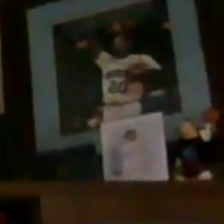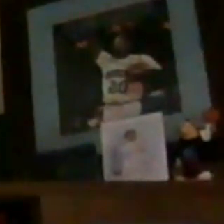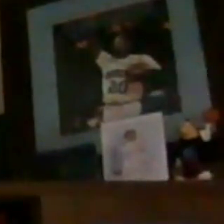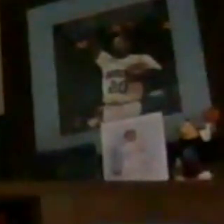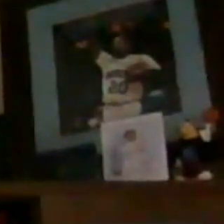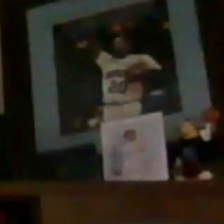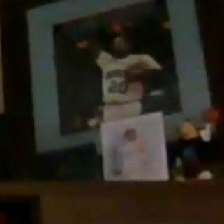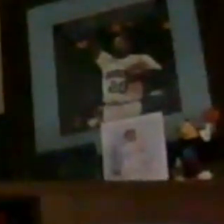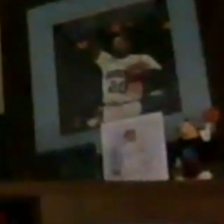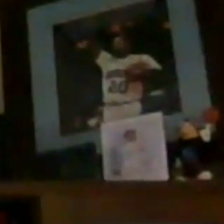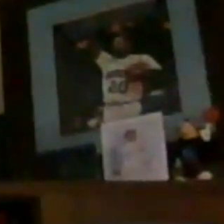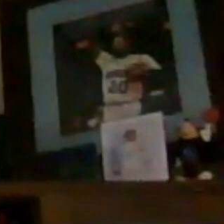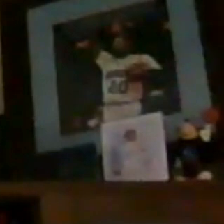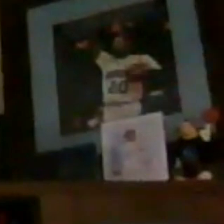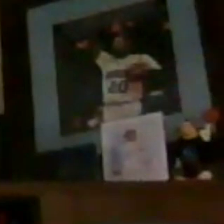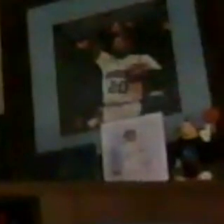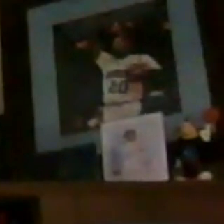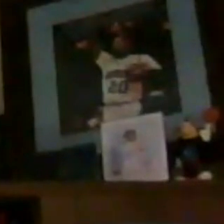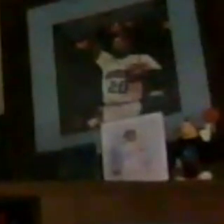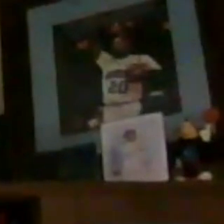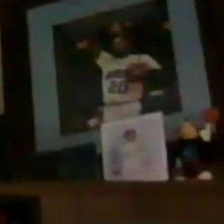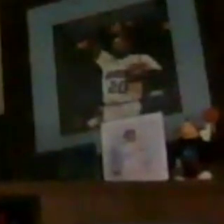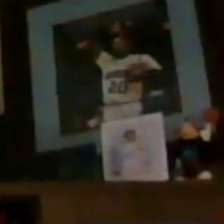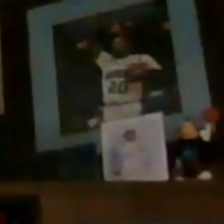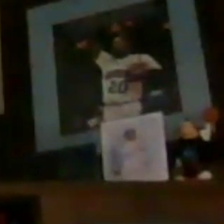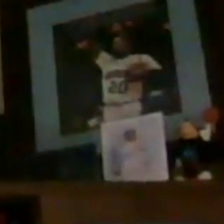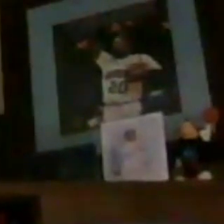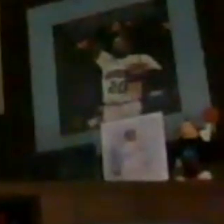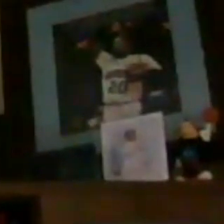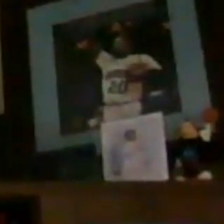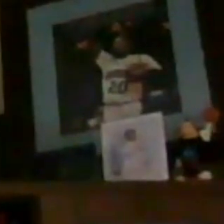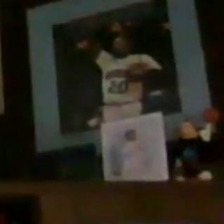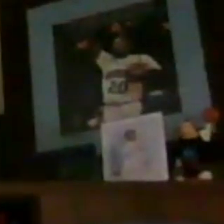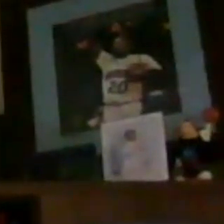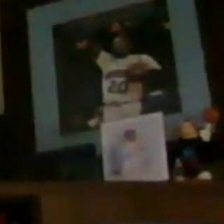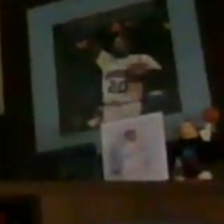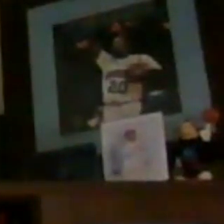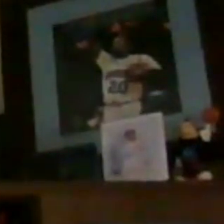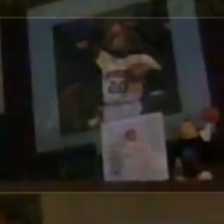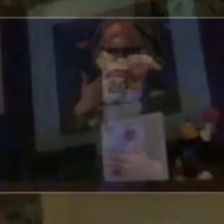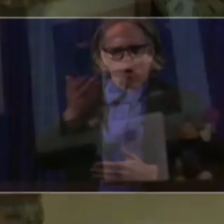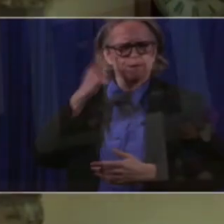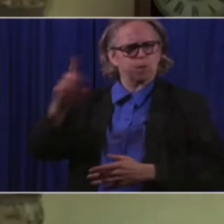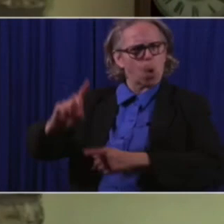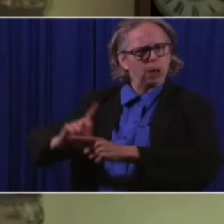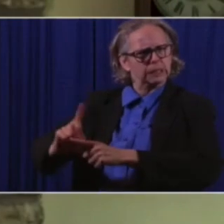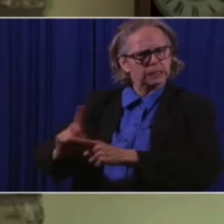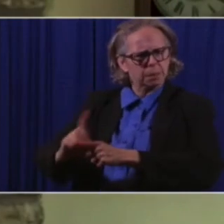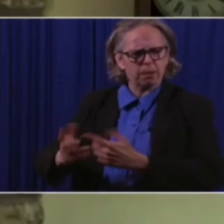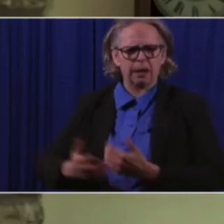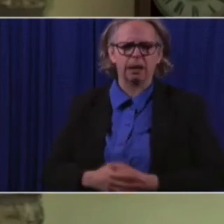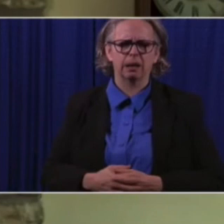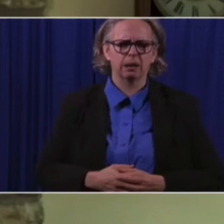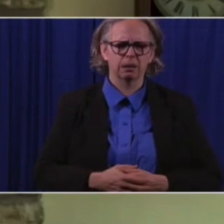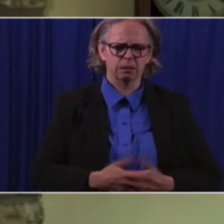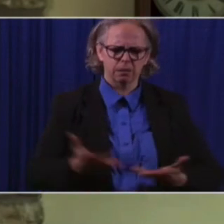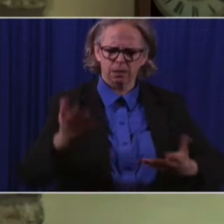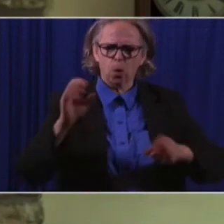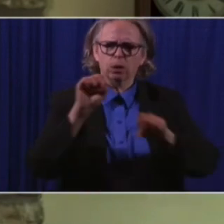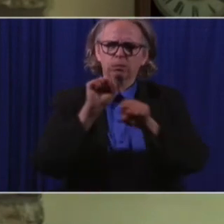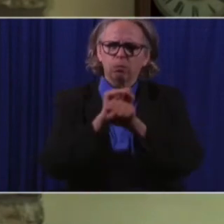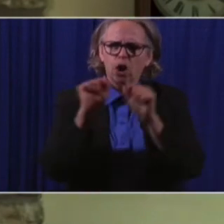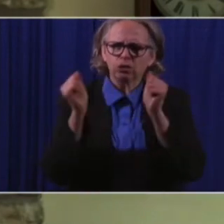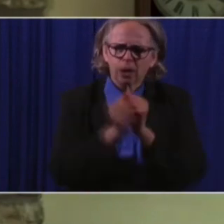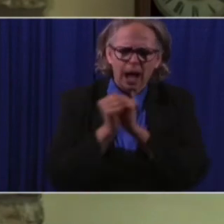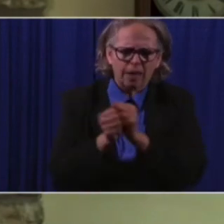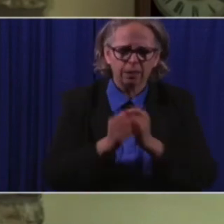of the acclimatization periods and those things to get students back and prepared to participate. On Tuesday, August